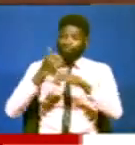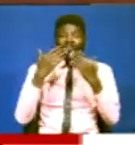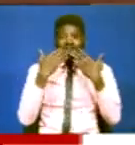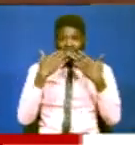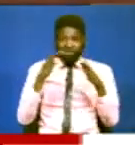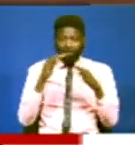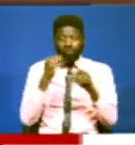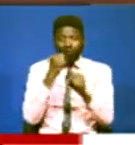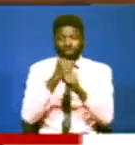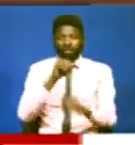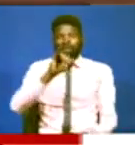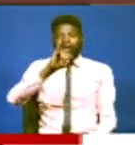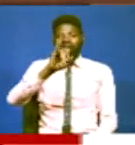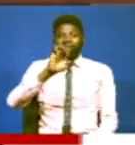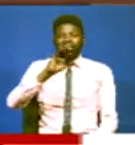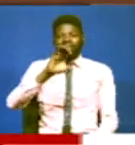as chairperson